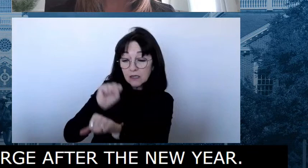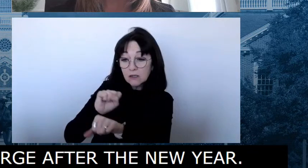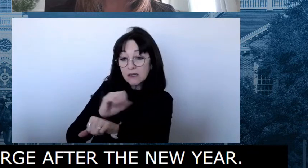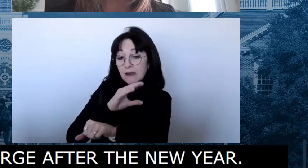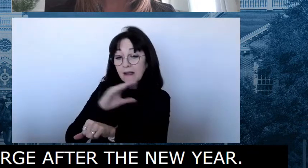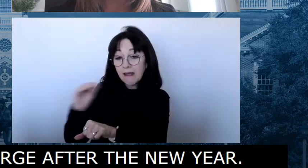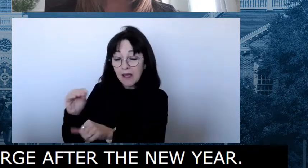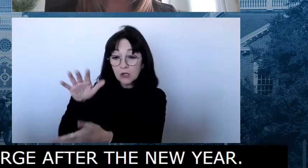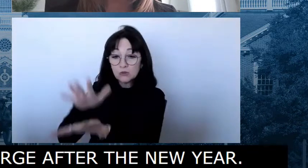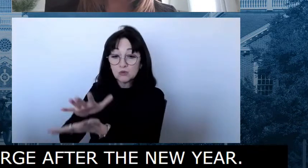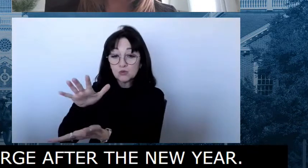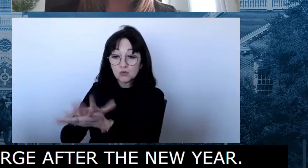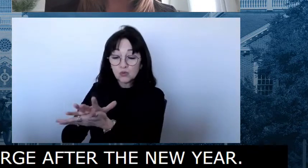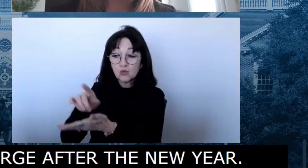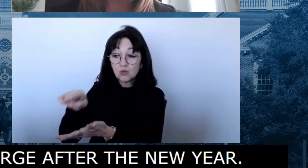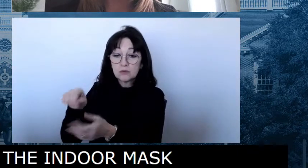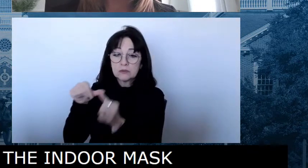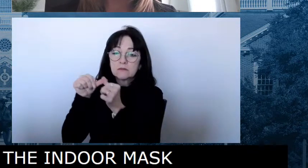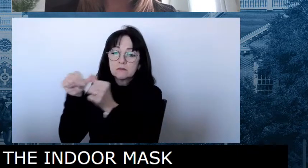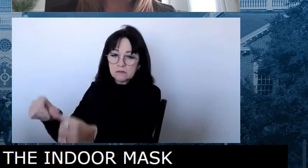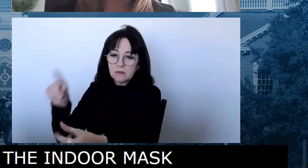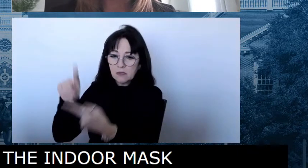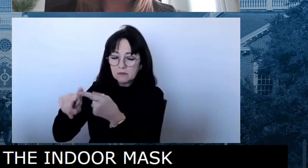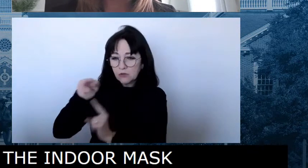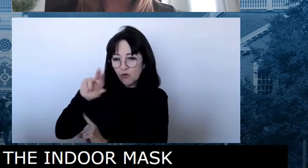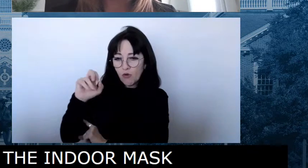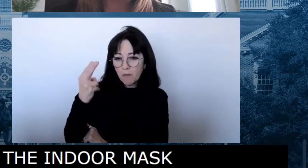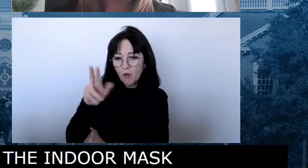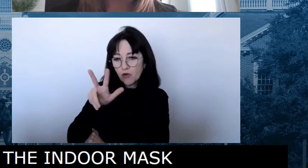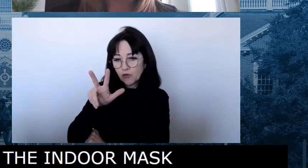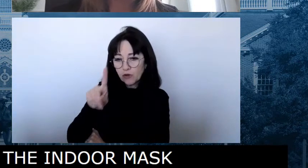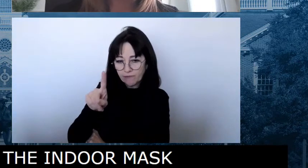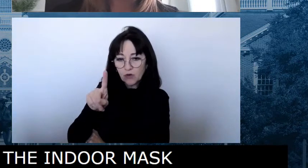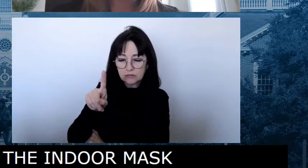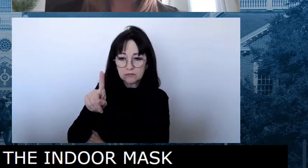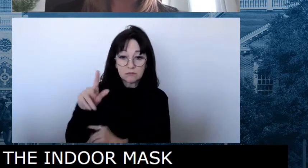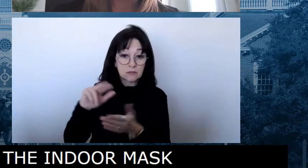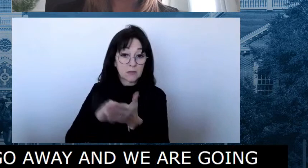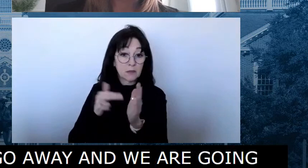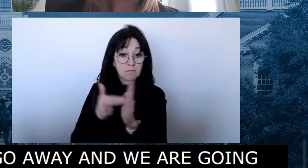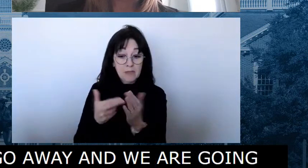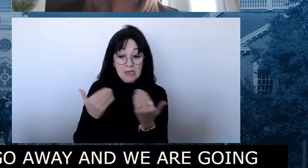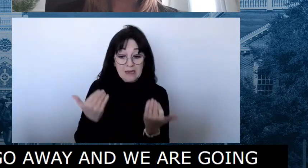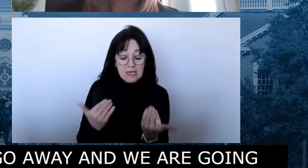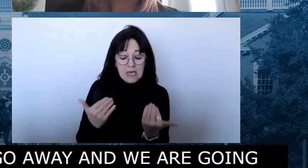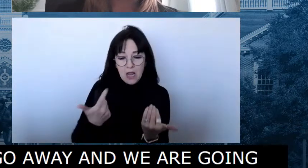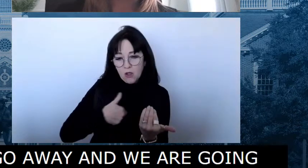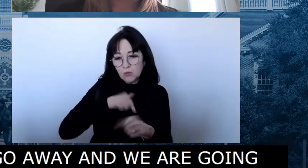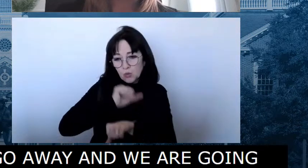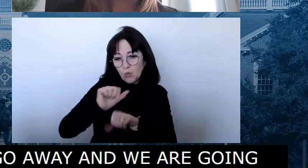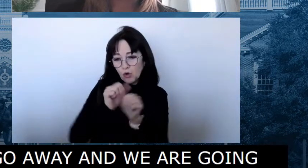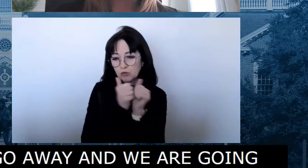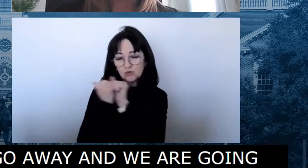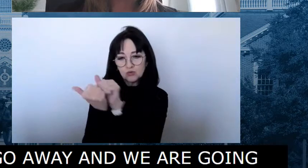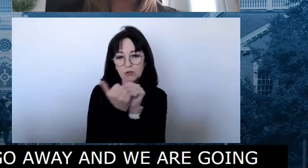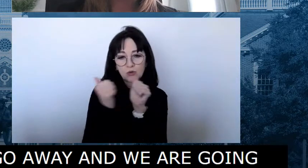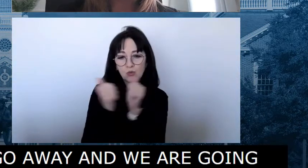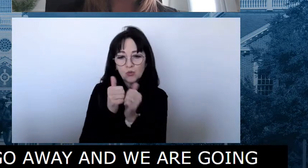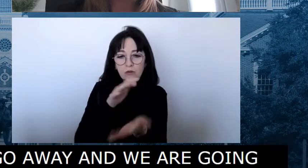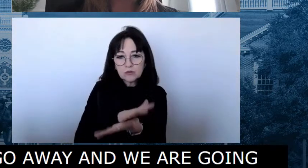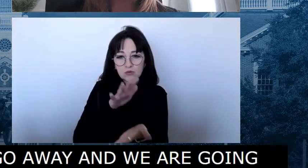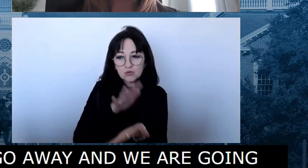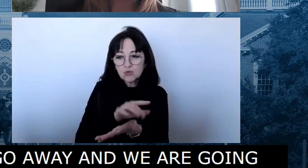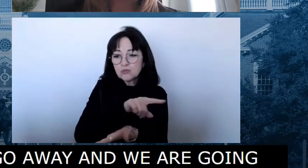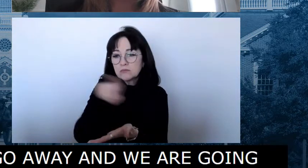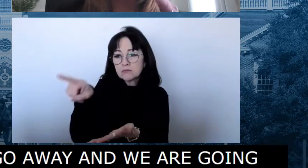March the 31st, and work with our school districts between now and then and readying them for for that